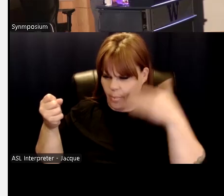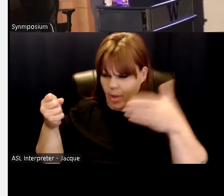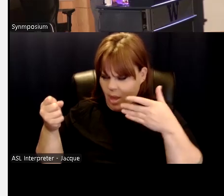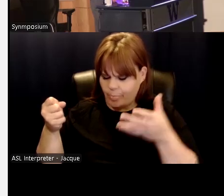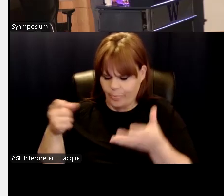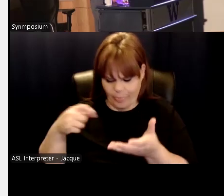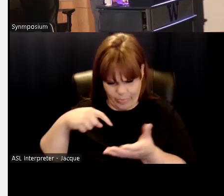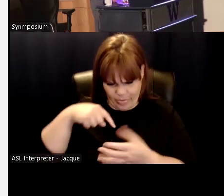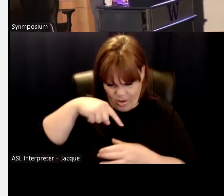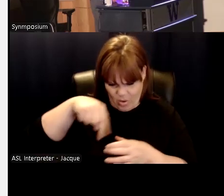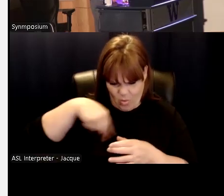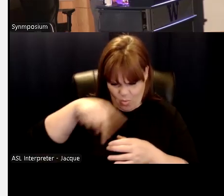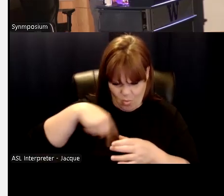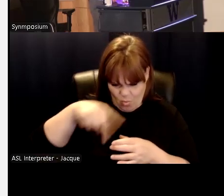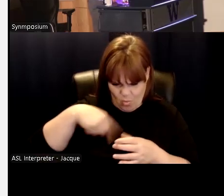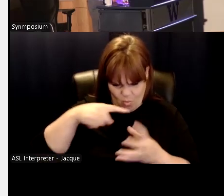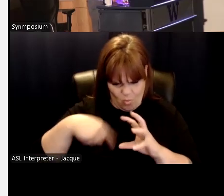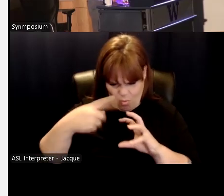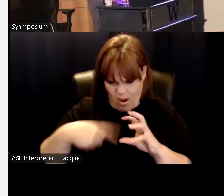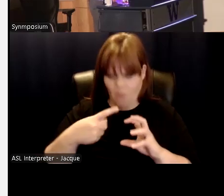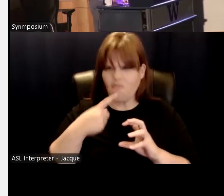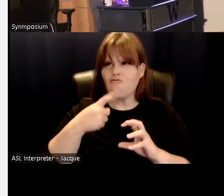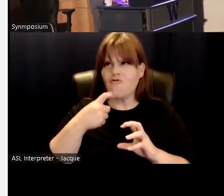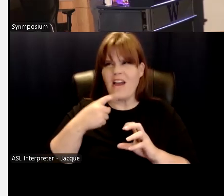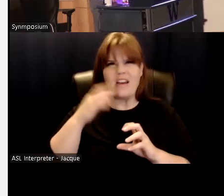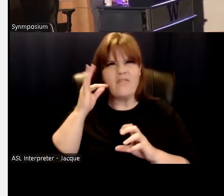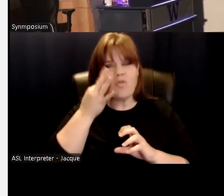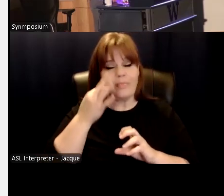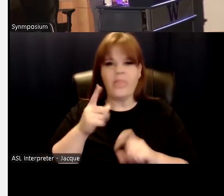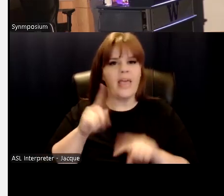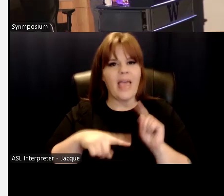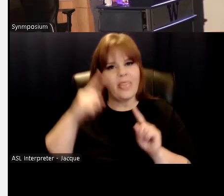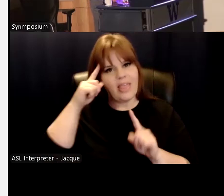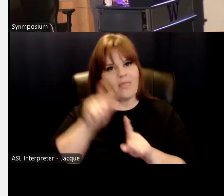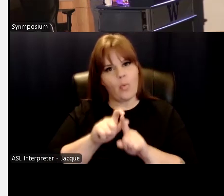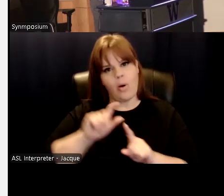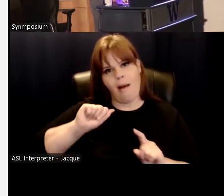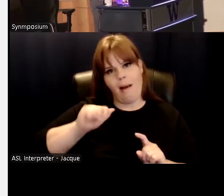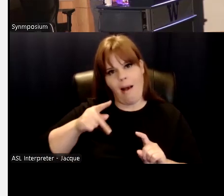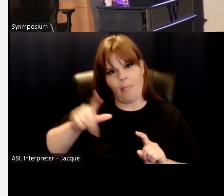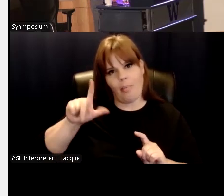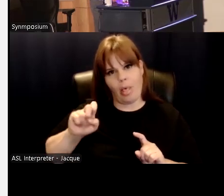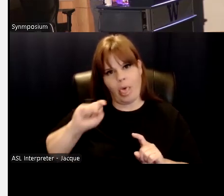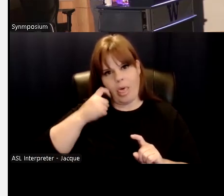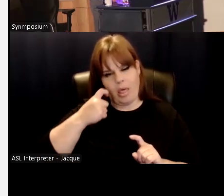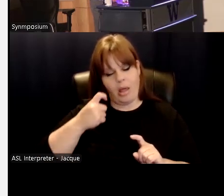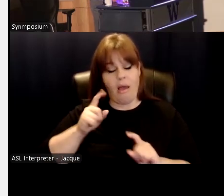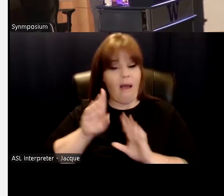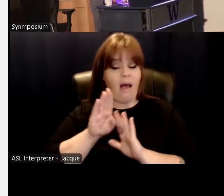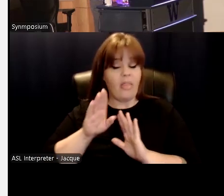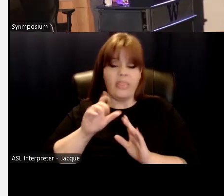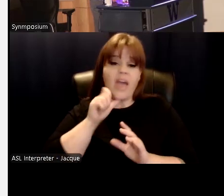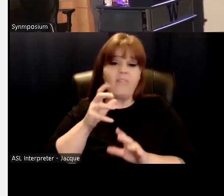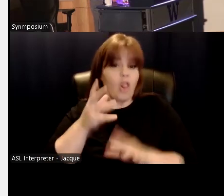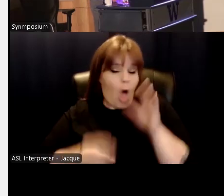round red fruit, right? They just can't think of the word apple. They haven't permanently lost the word apple. Like, a half hour later, it'll come to them,